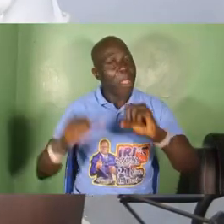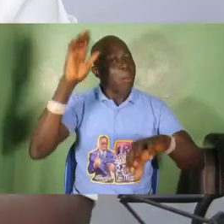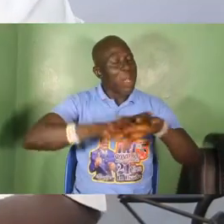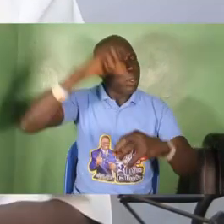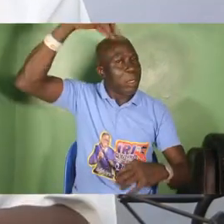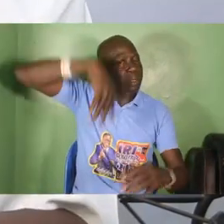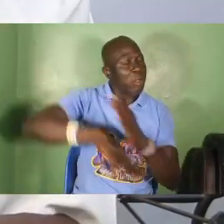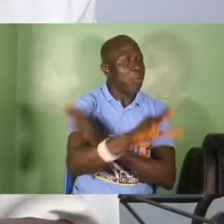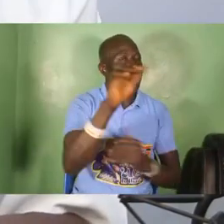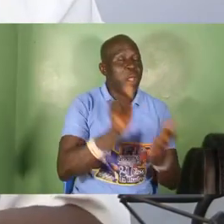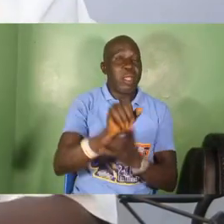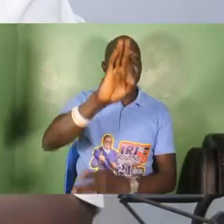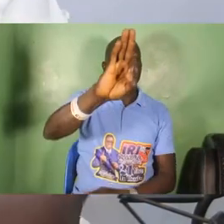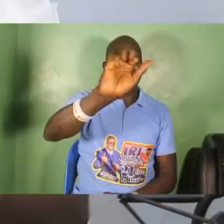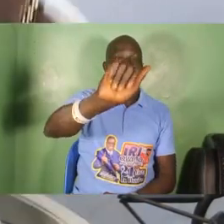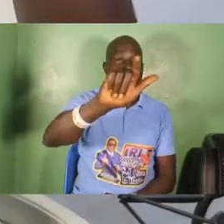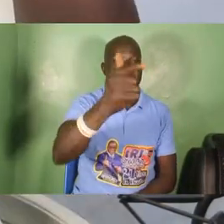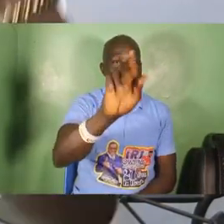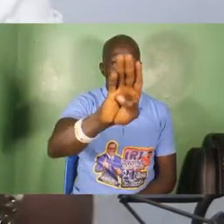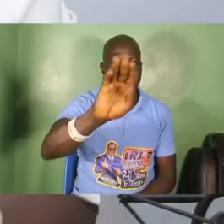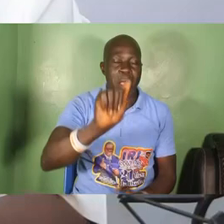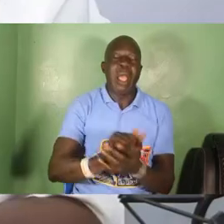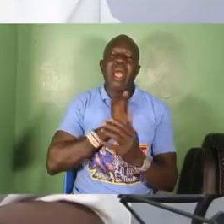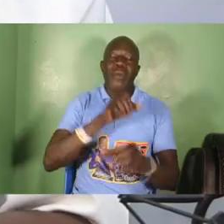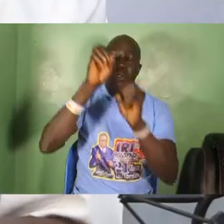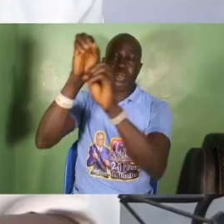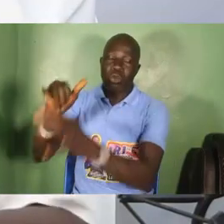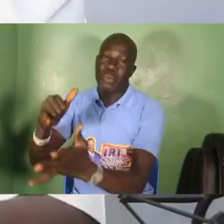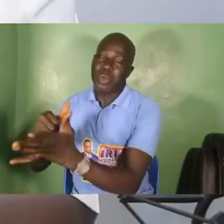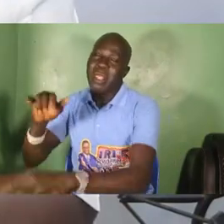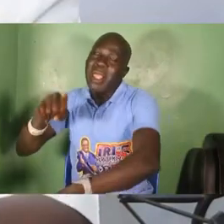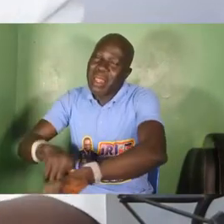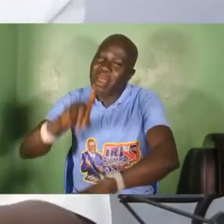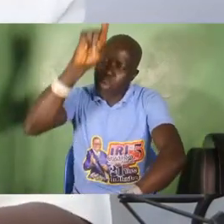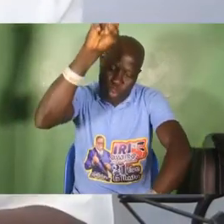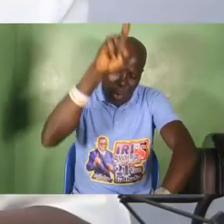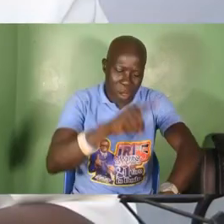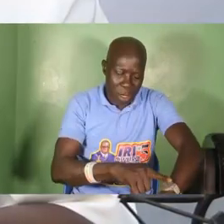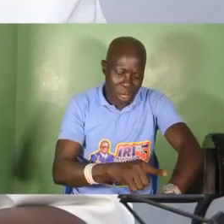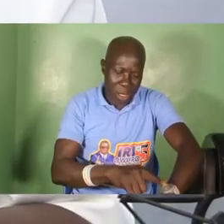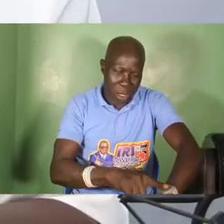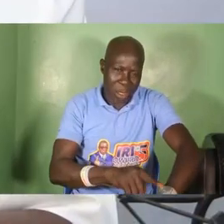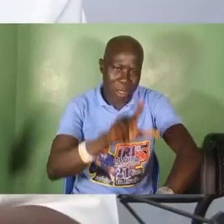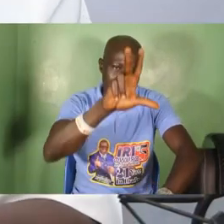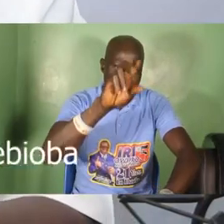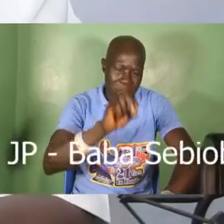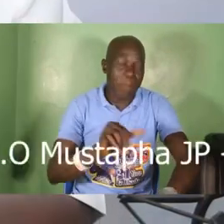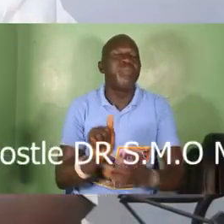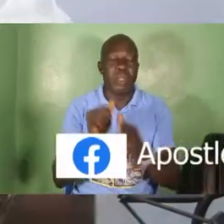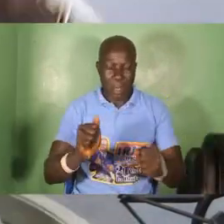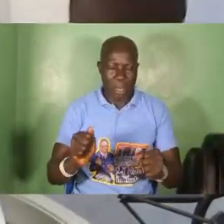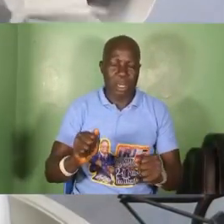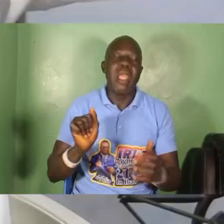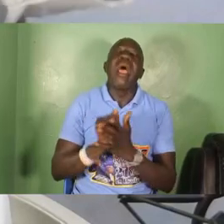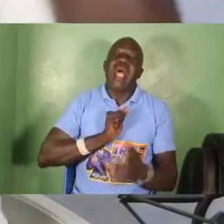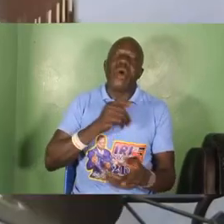agbara Olorun. Ni Fagba. As Fagba. Ma da file. And I will drop it. By 1:30 it should be great.